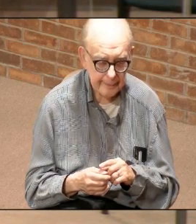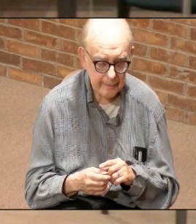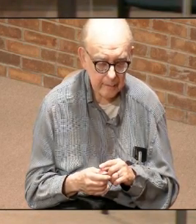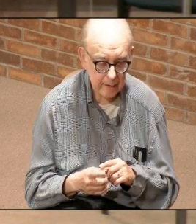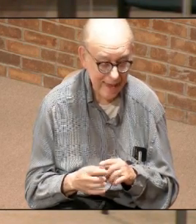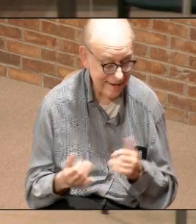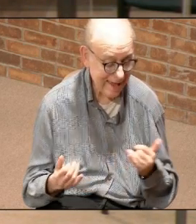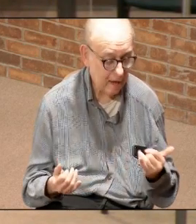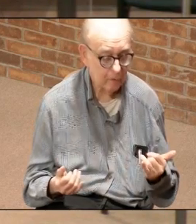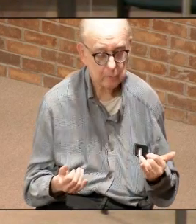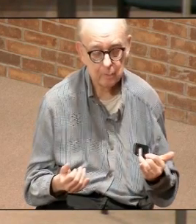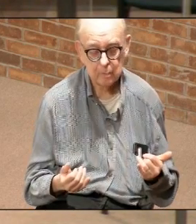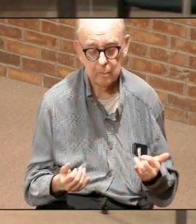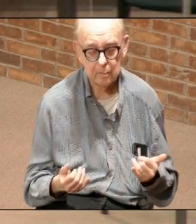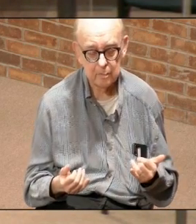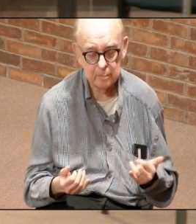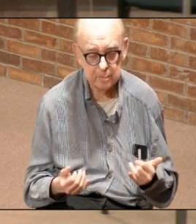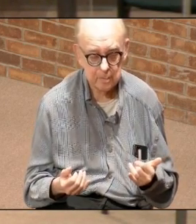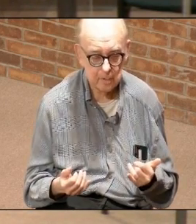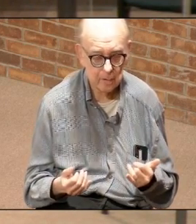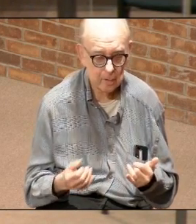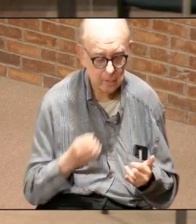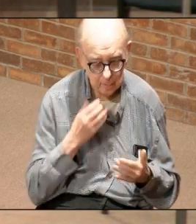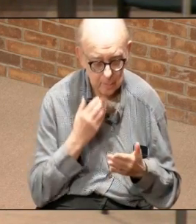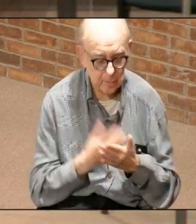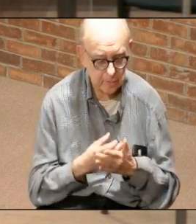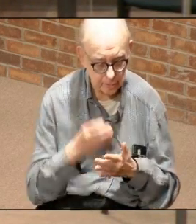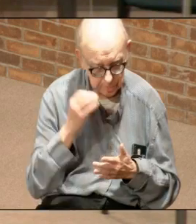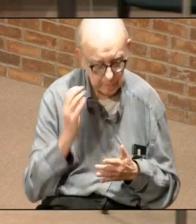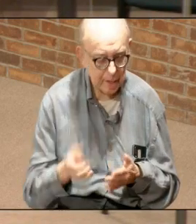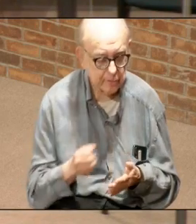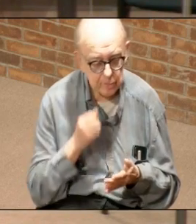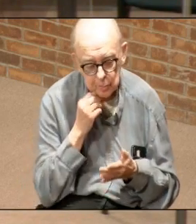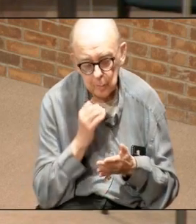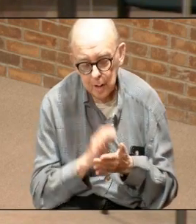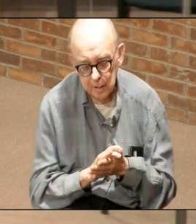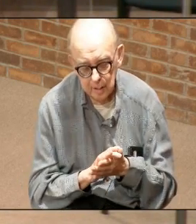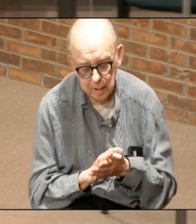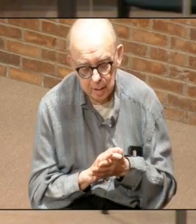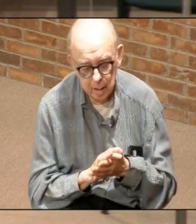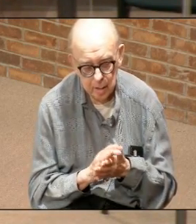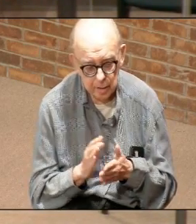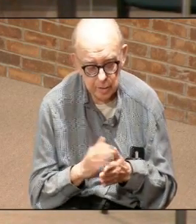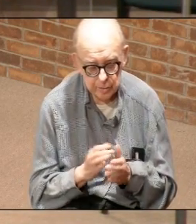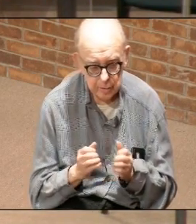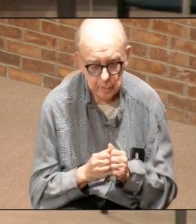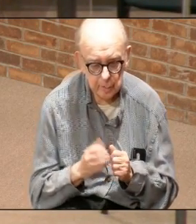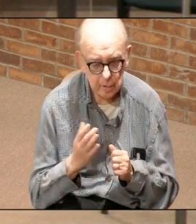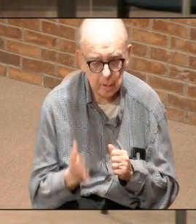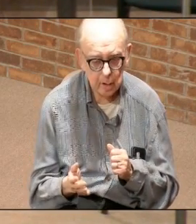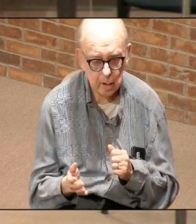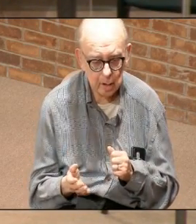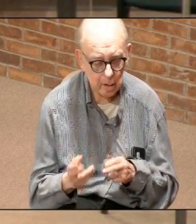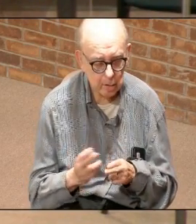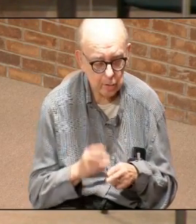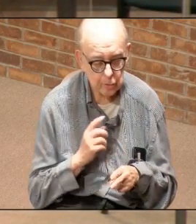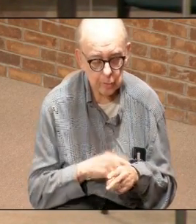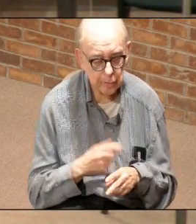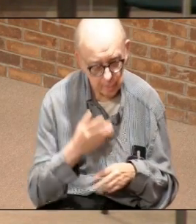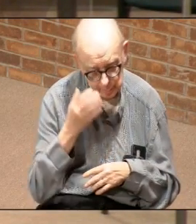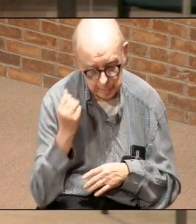And today, she's a pastor's wife. I've just shared with you, short-term